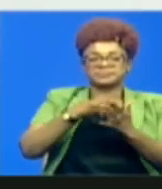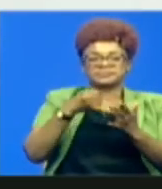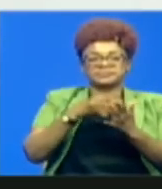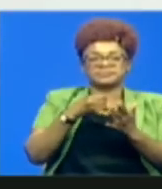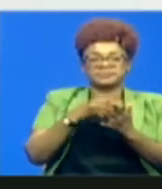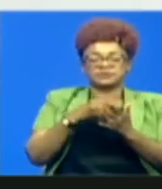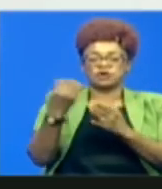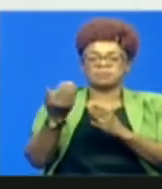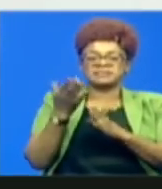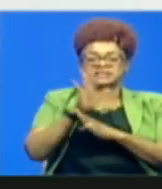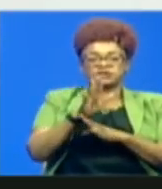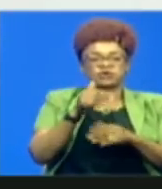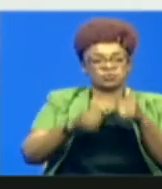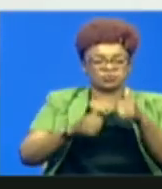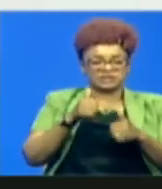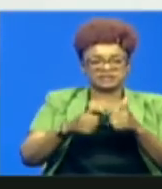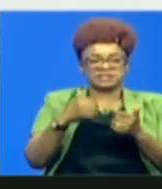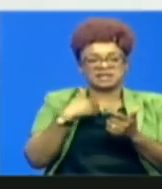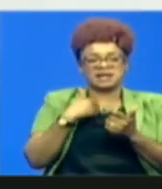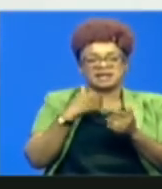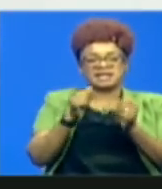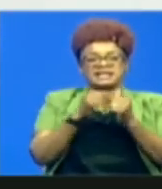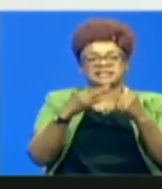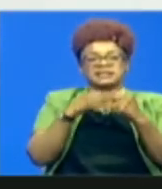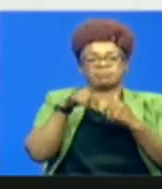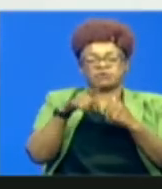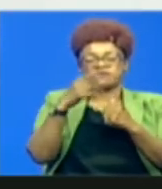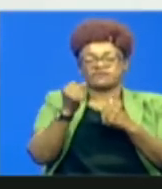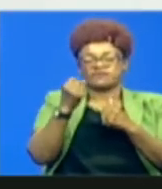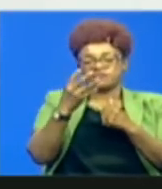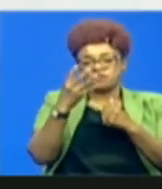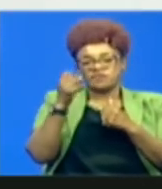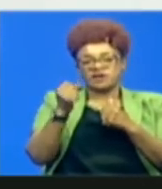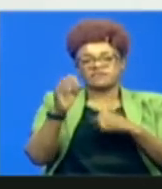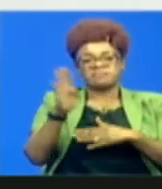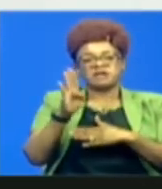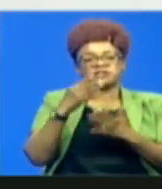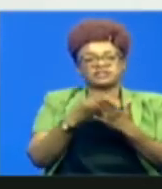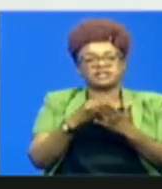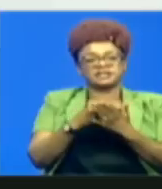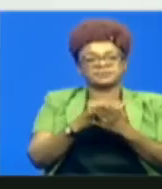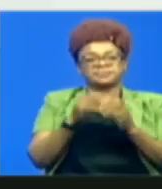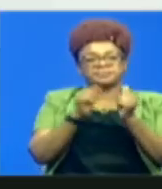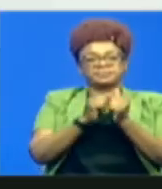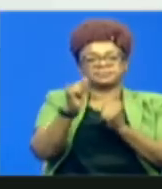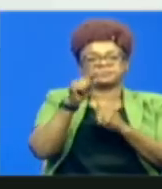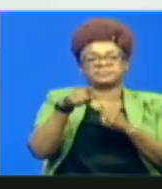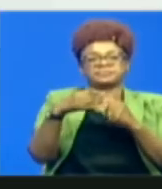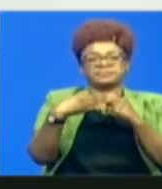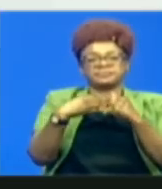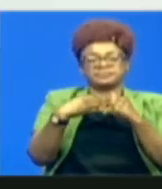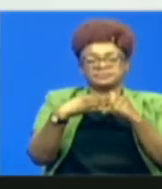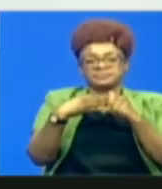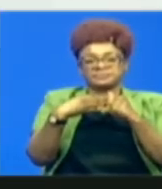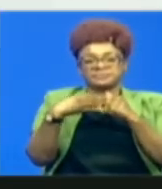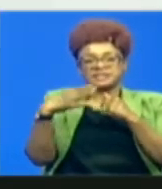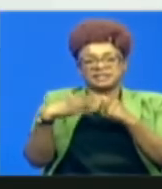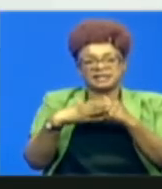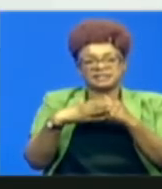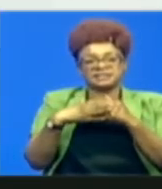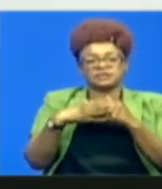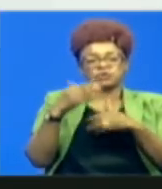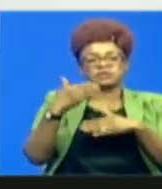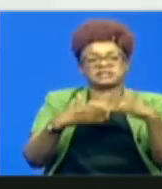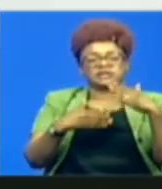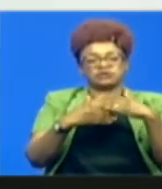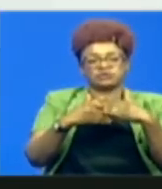compensation, which translated to 18.45 billion shillings, 15.89 billion shillings being the construction